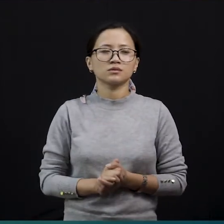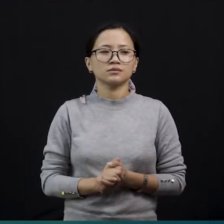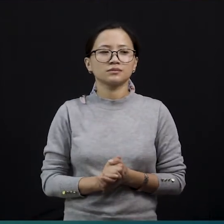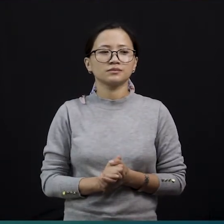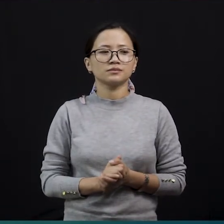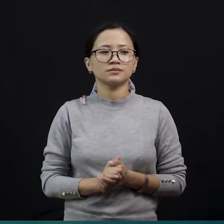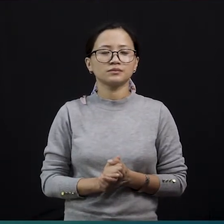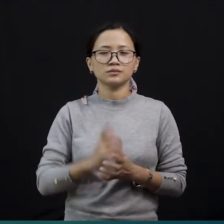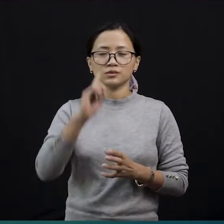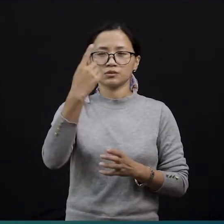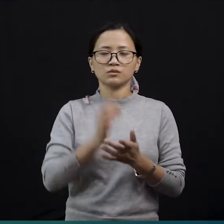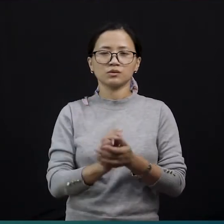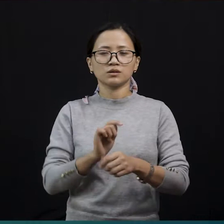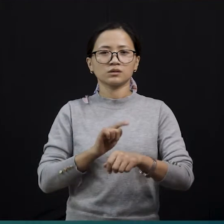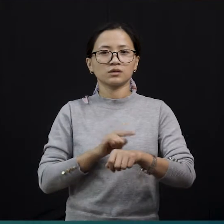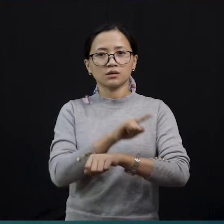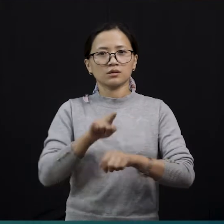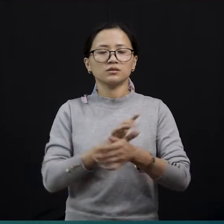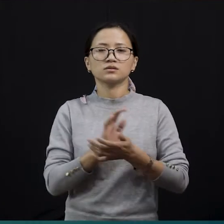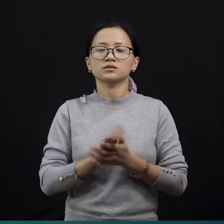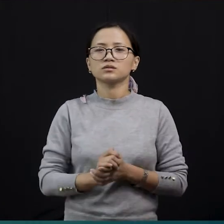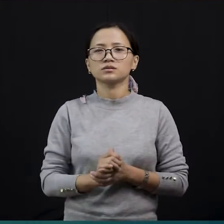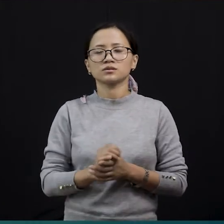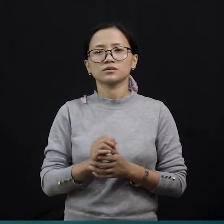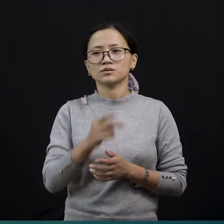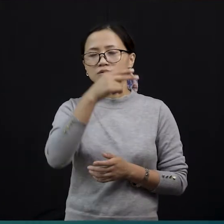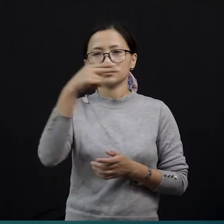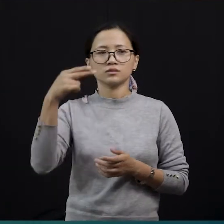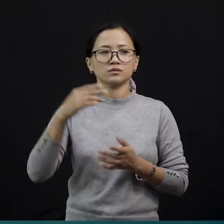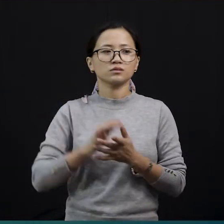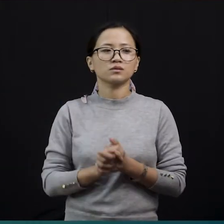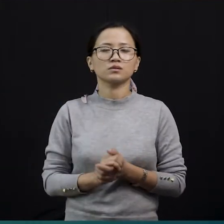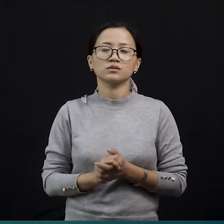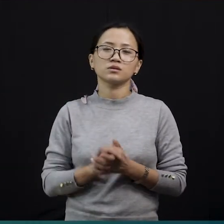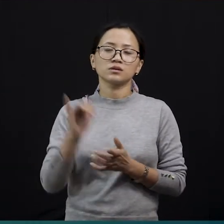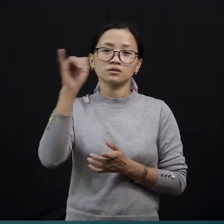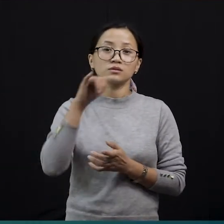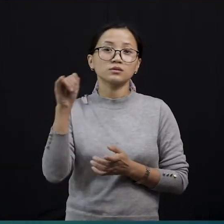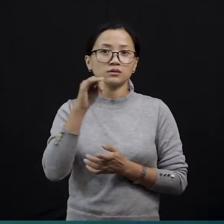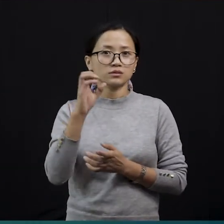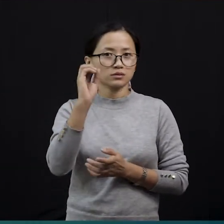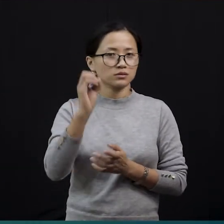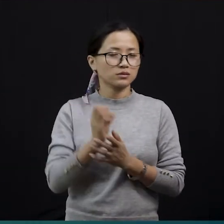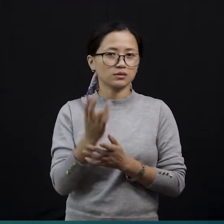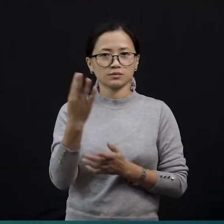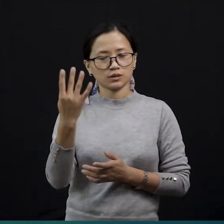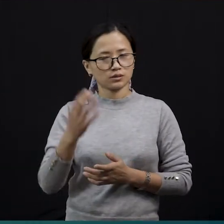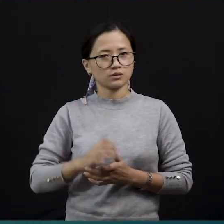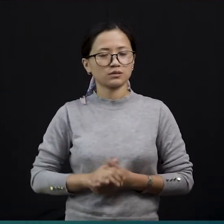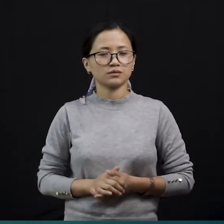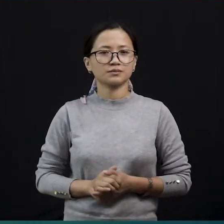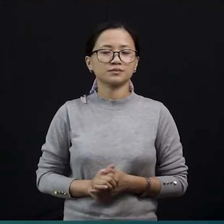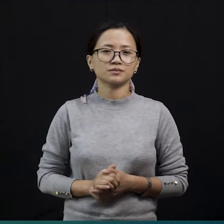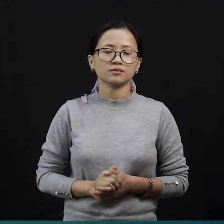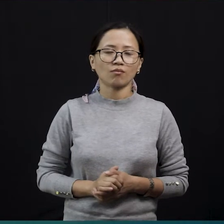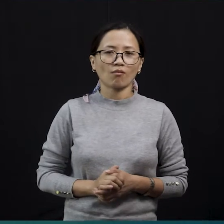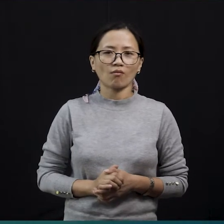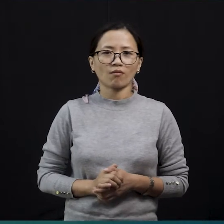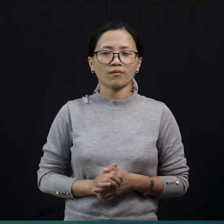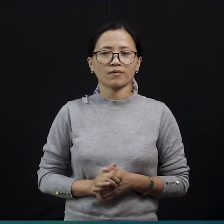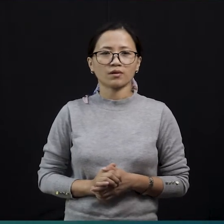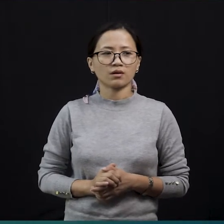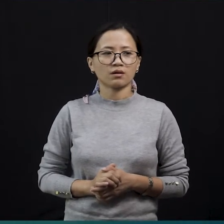then 1 hour is equal to 1 hour is equal to how many minutes, children? 60 minutes, right?